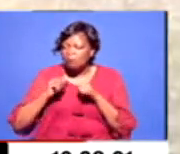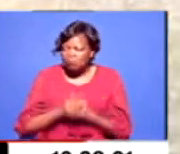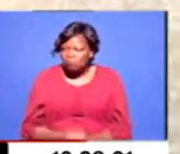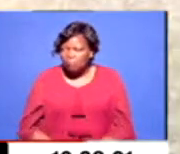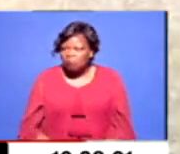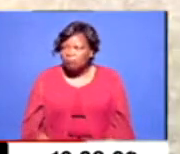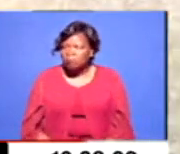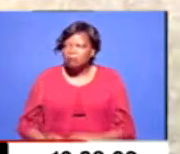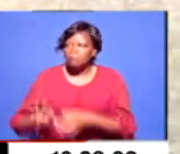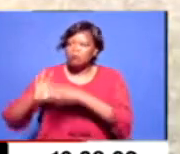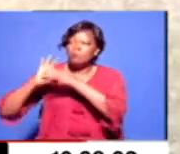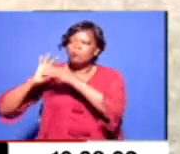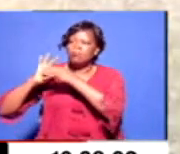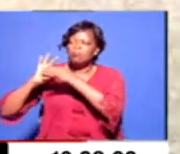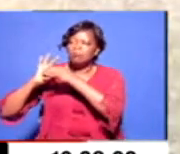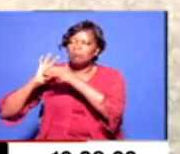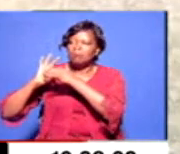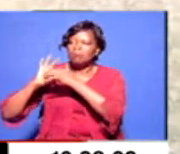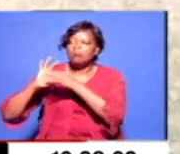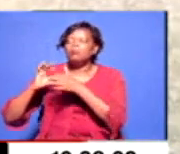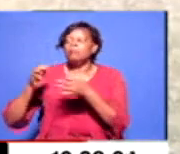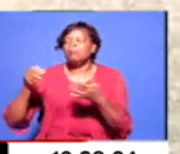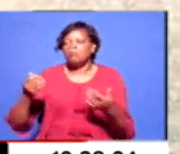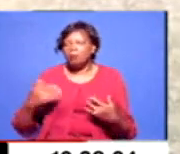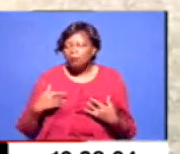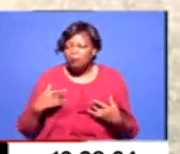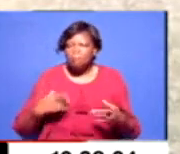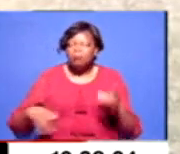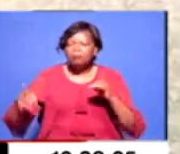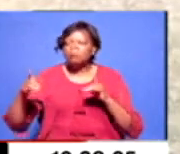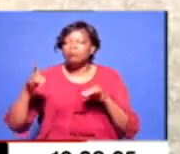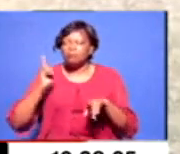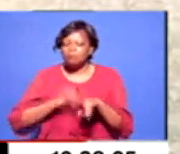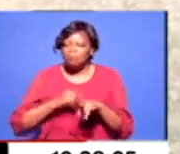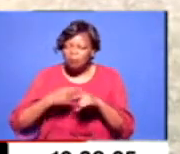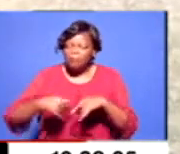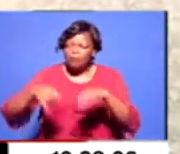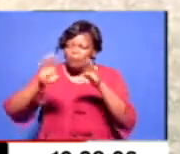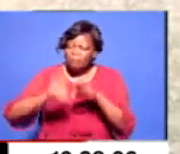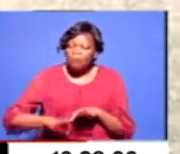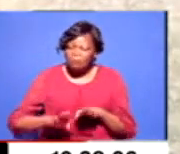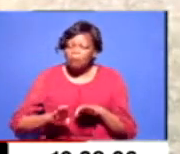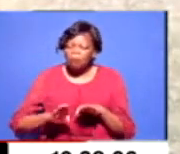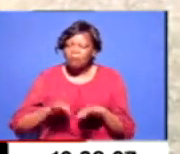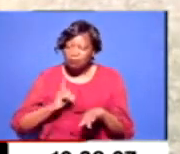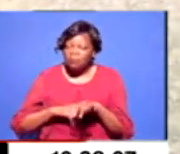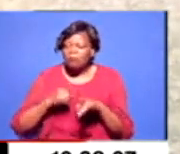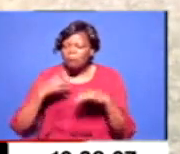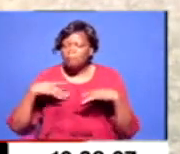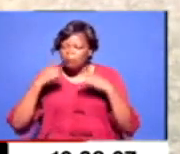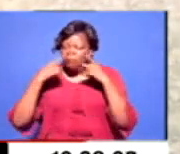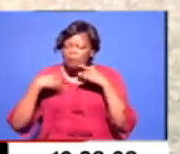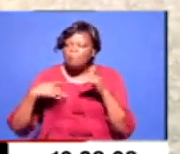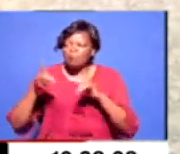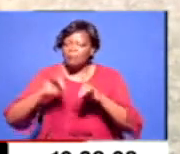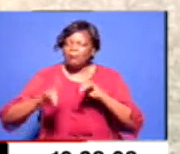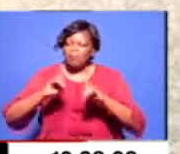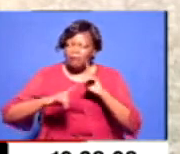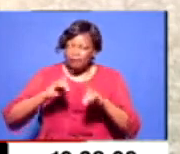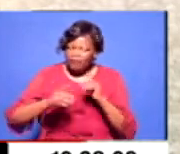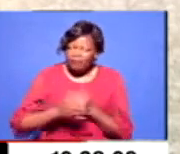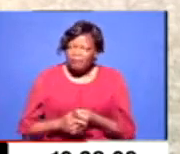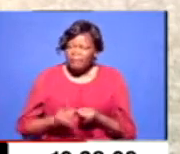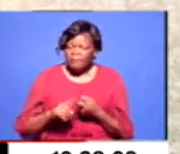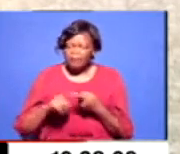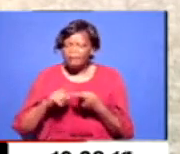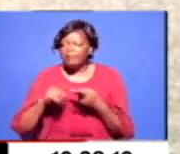practices, we still have disco matanga going down. And we have area chief, assistant